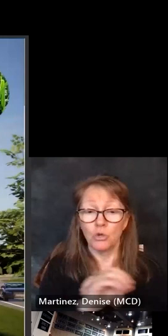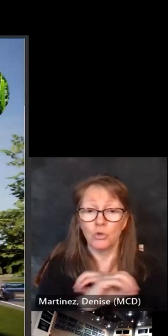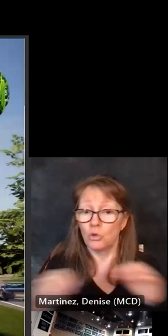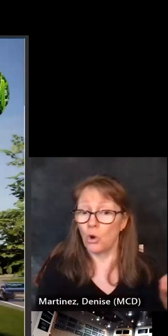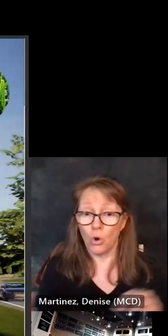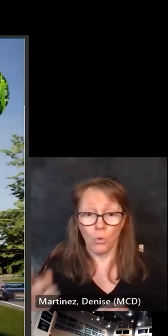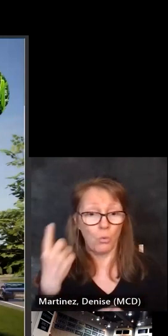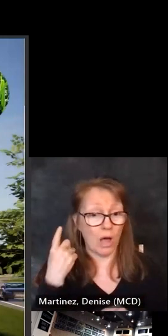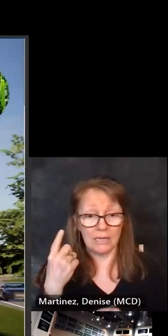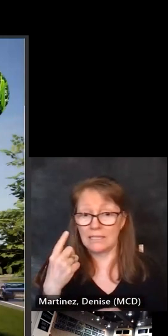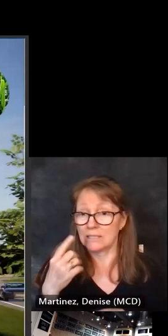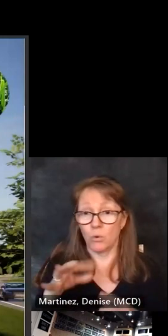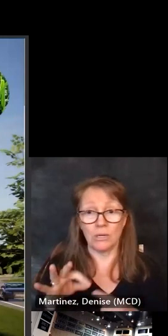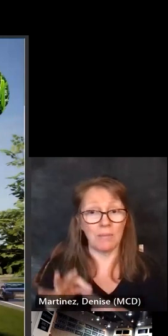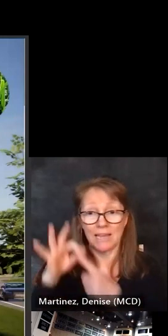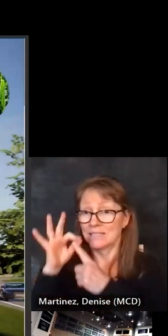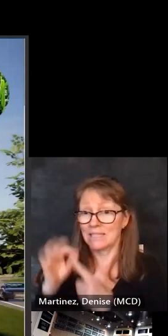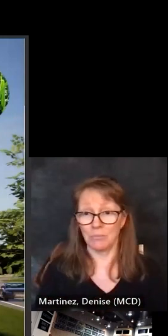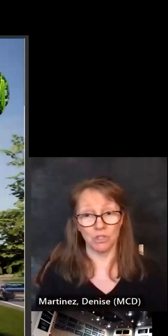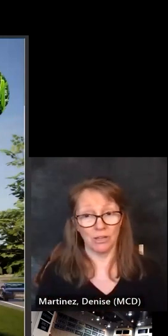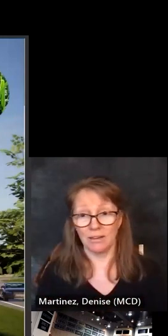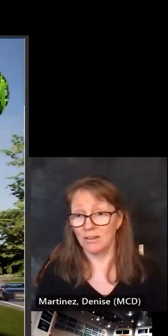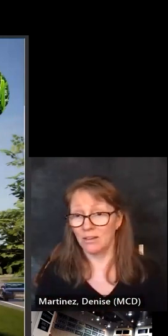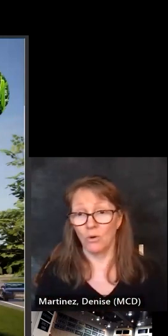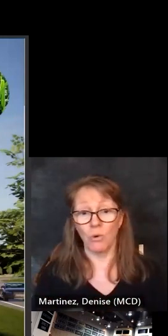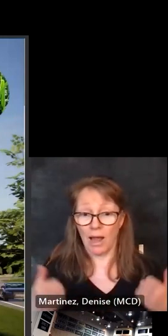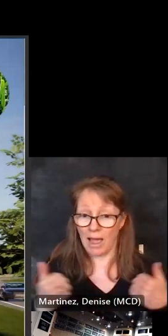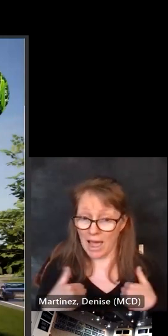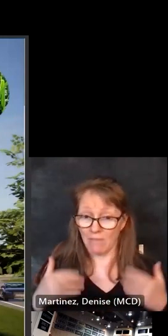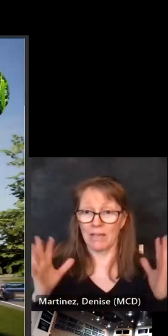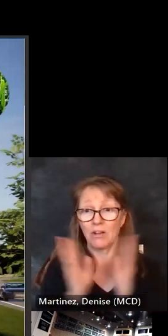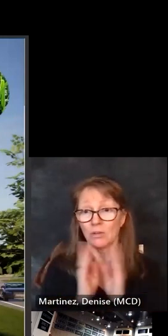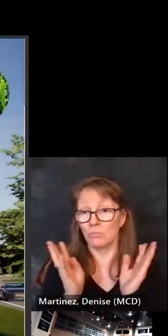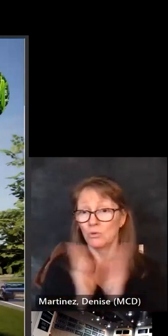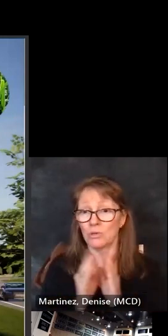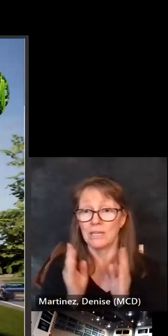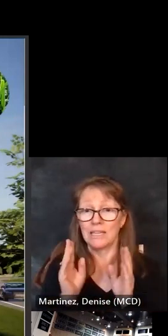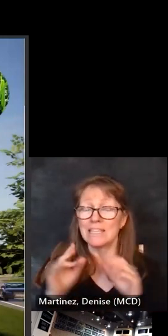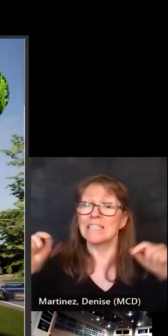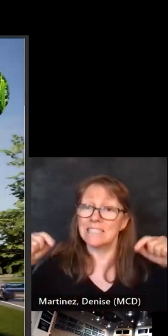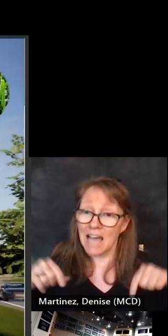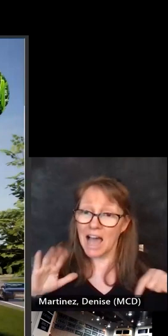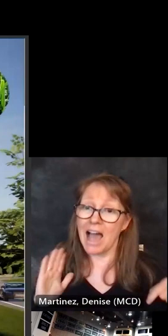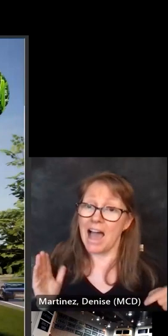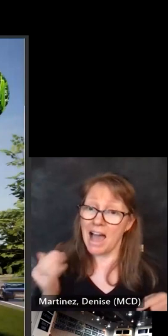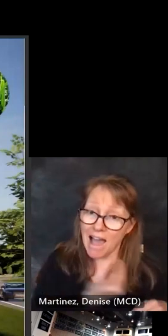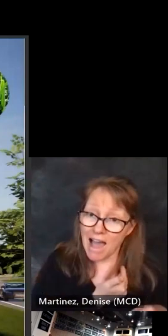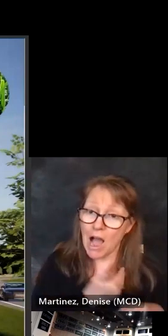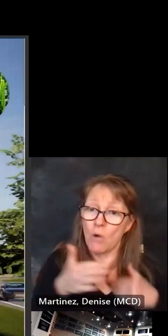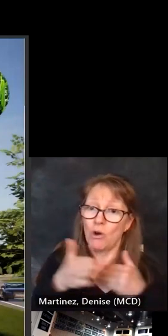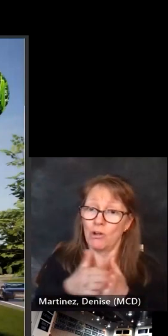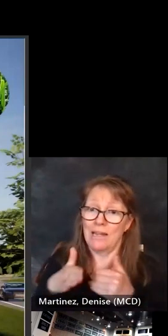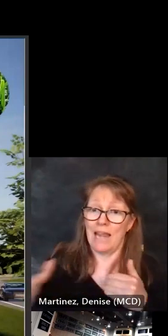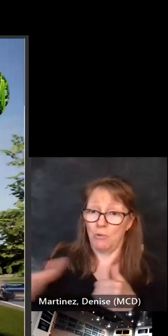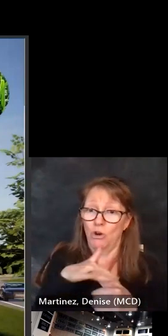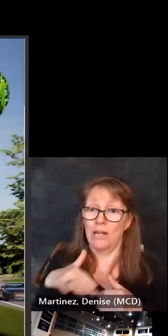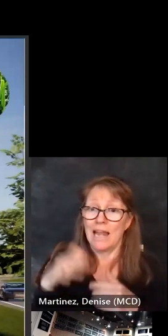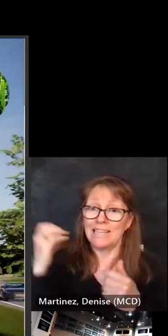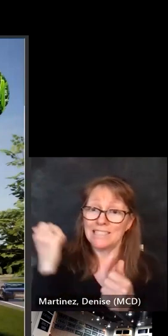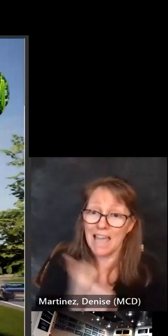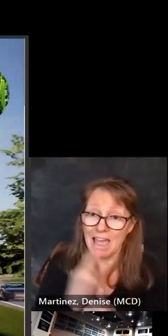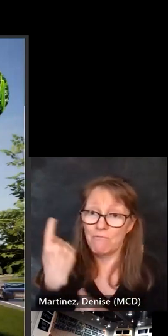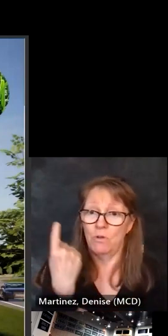is, we're having all these community meetings. When you talk about people, this is our neighborhood, and we did everything.